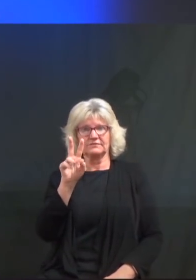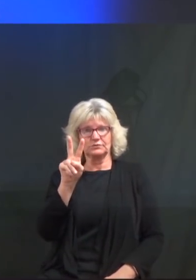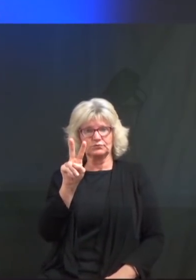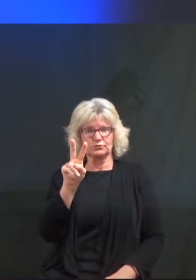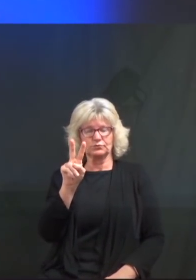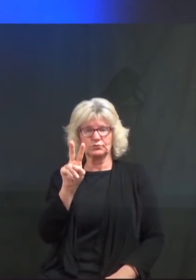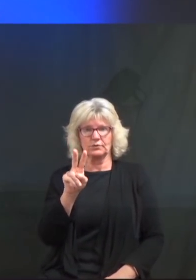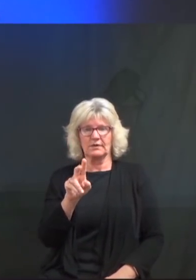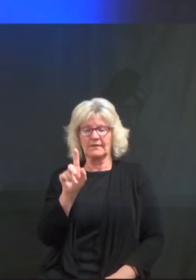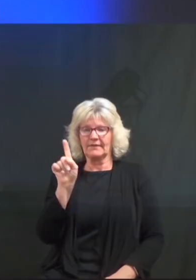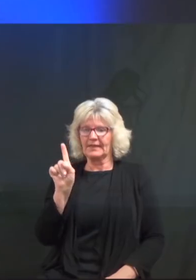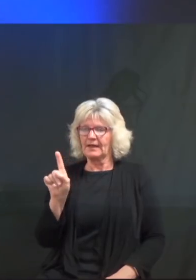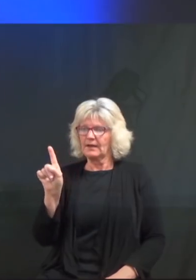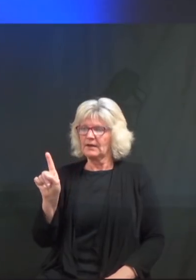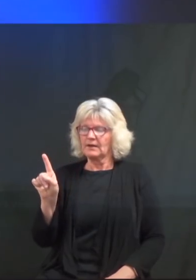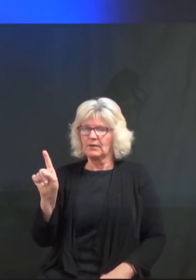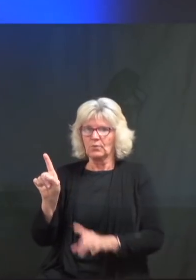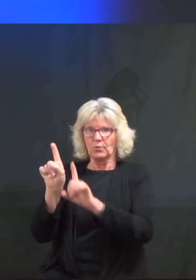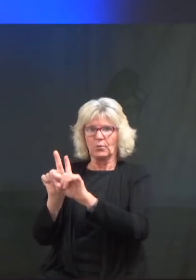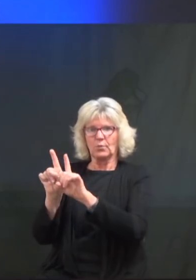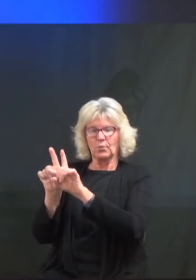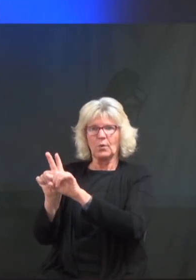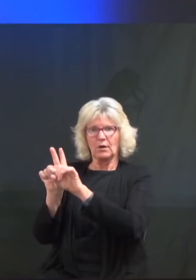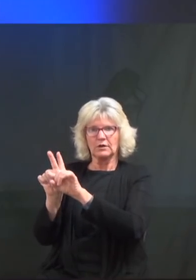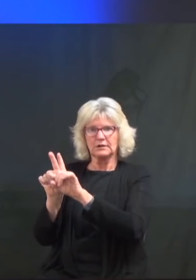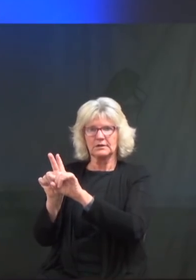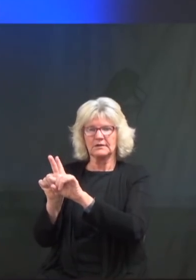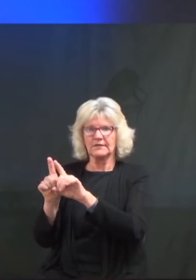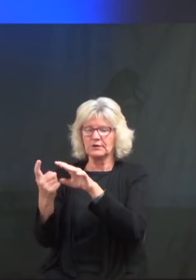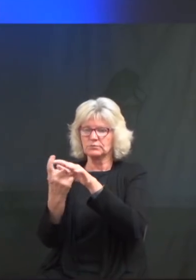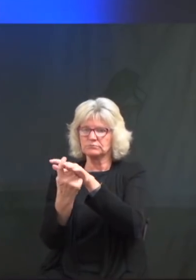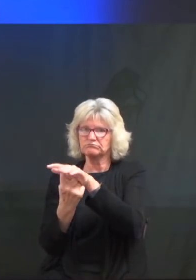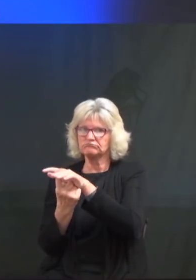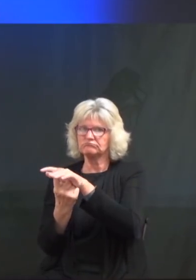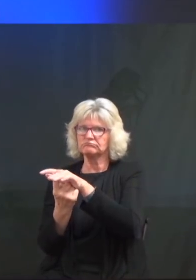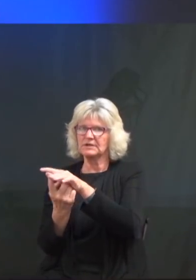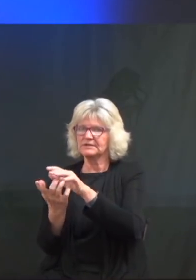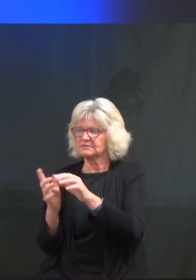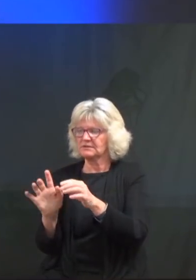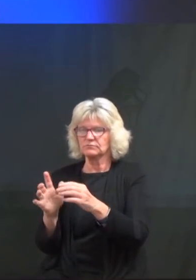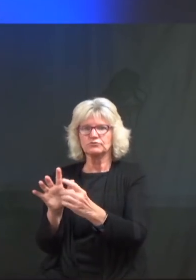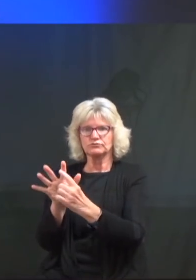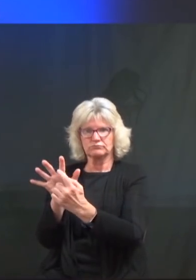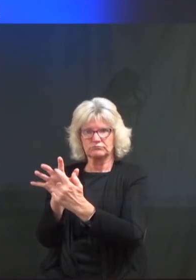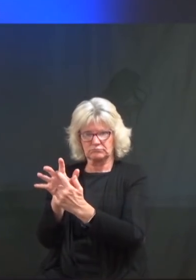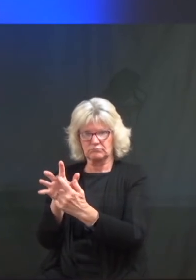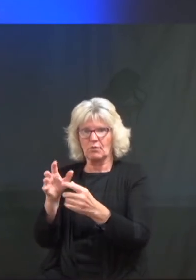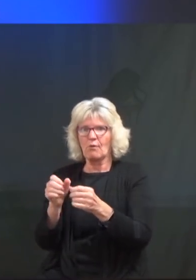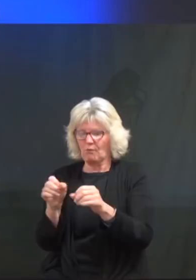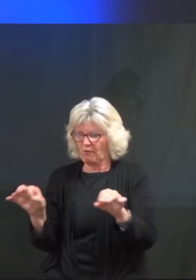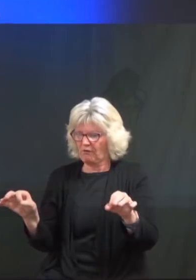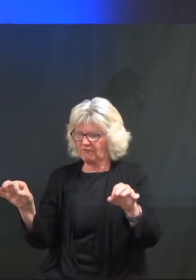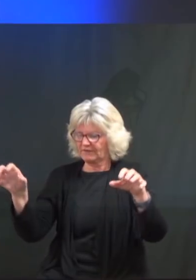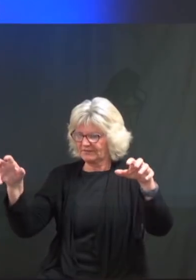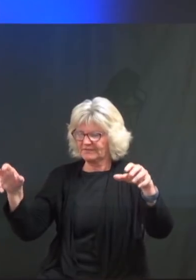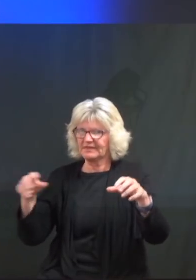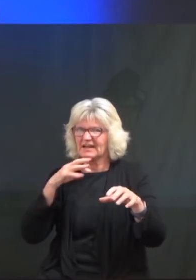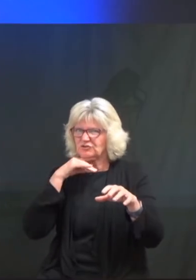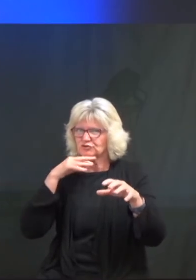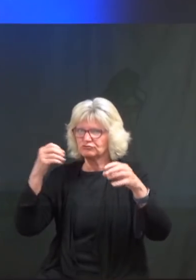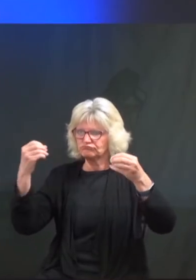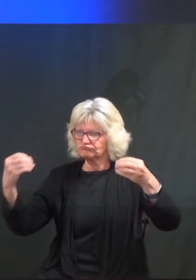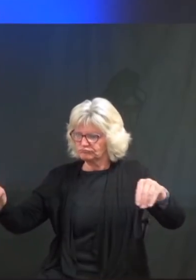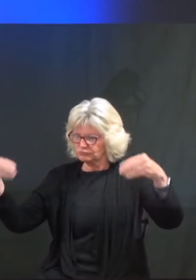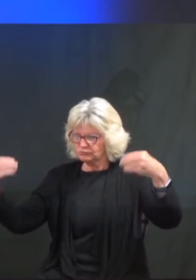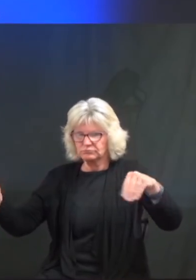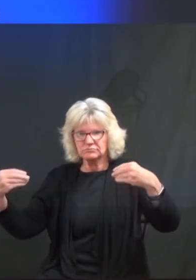shook off the dust from their feet against them and went to Iconium. And the disciples